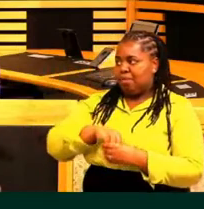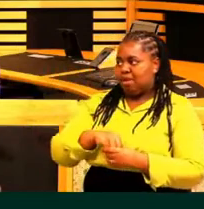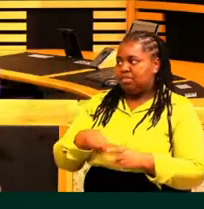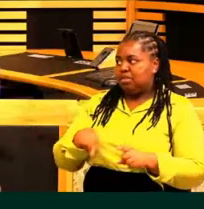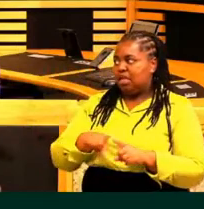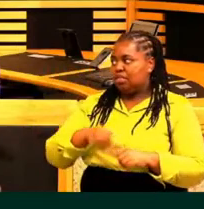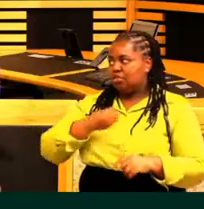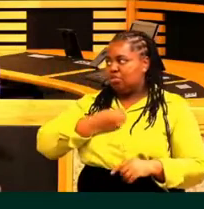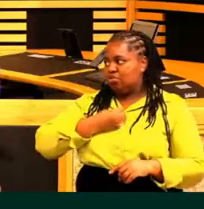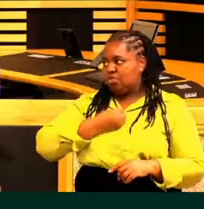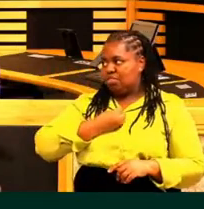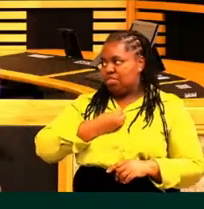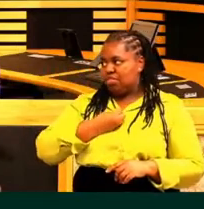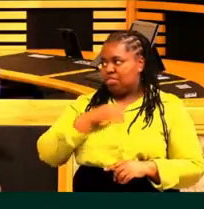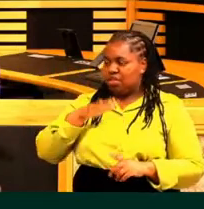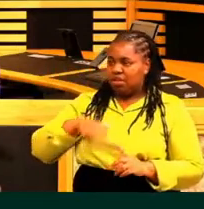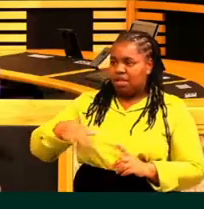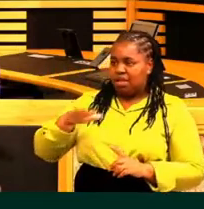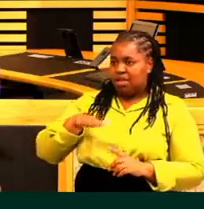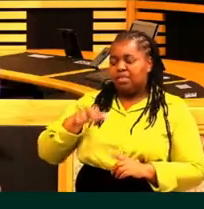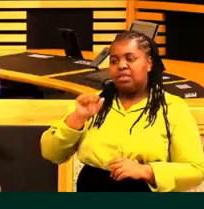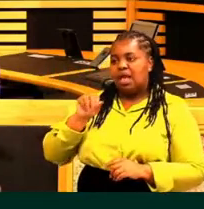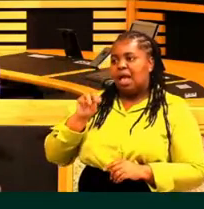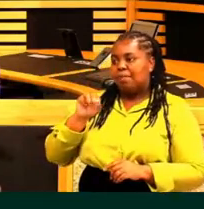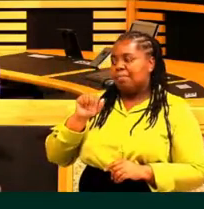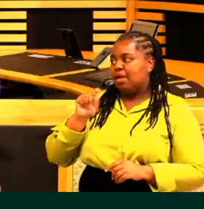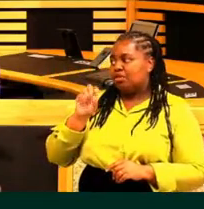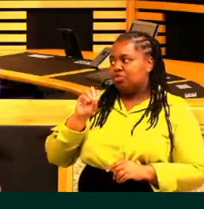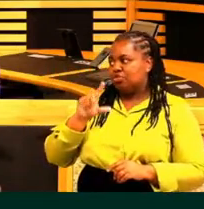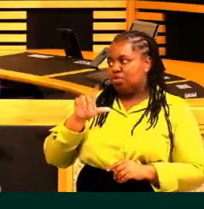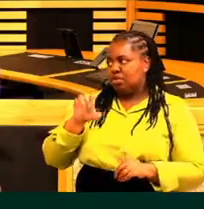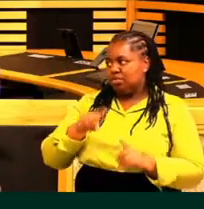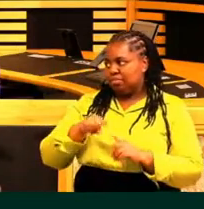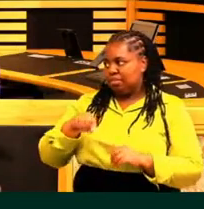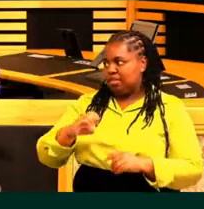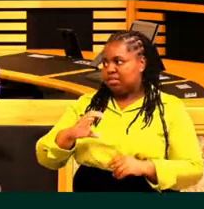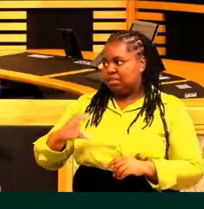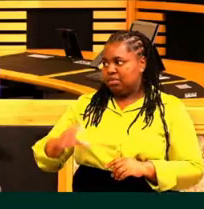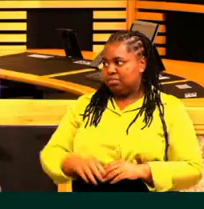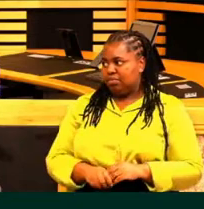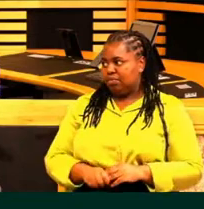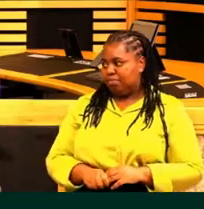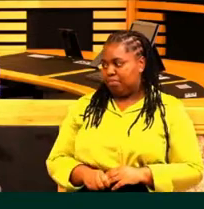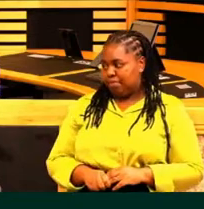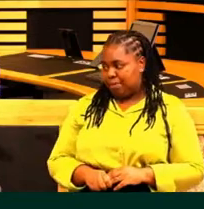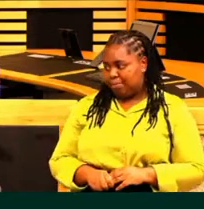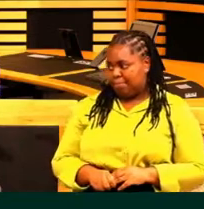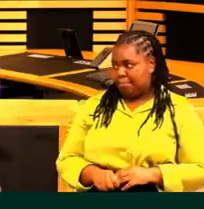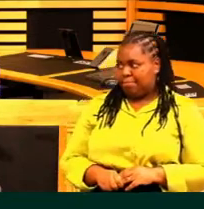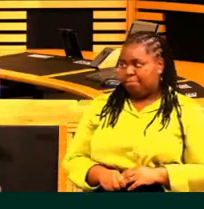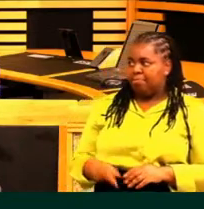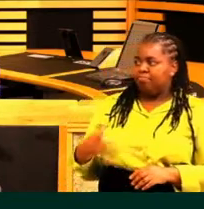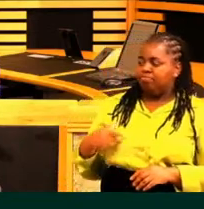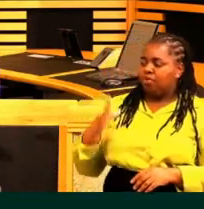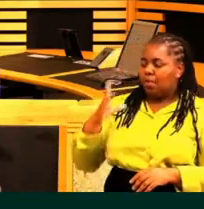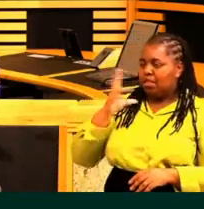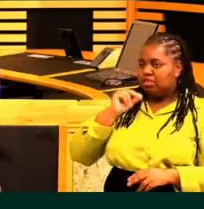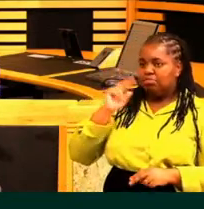ly yes and in the Eastern Cape in particular foreign